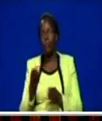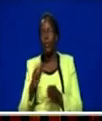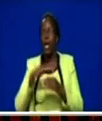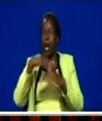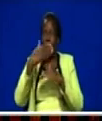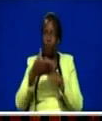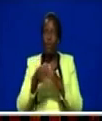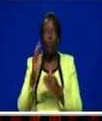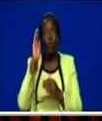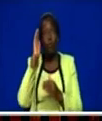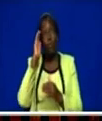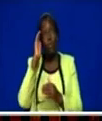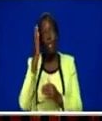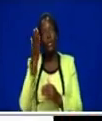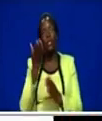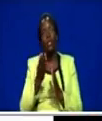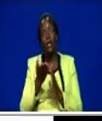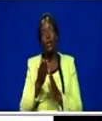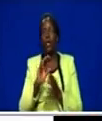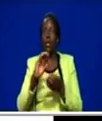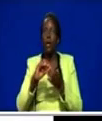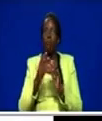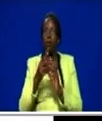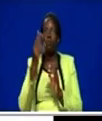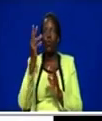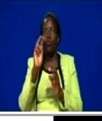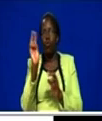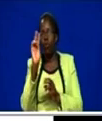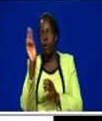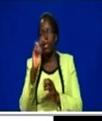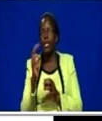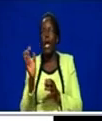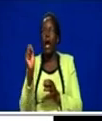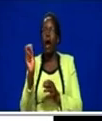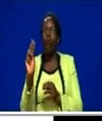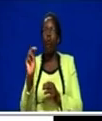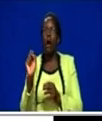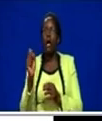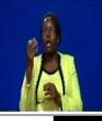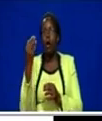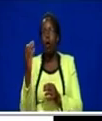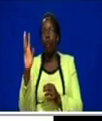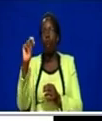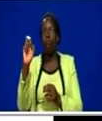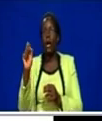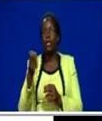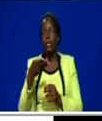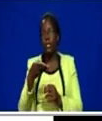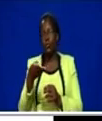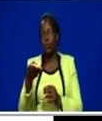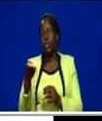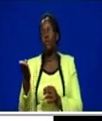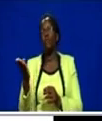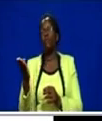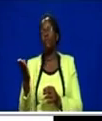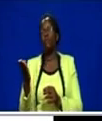noted that, then we look at the award of marks. What are the marks given? Once the marks have